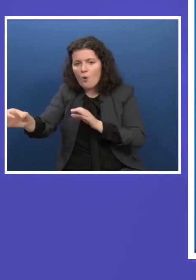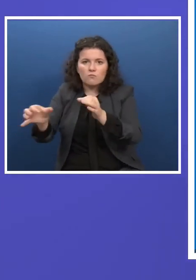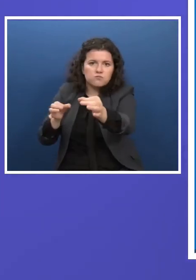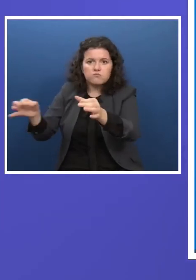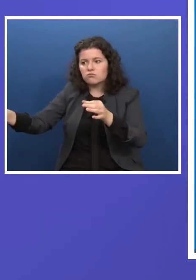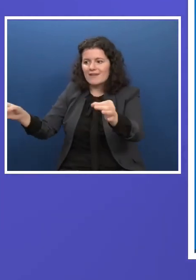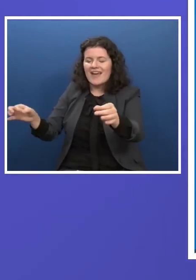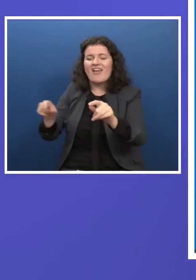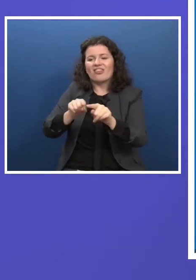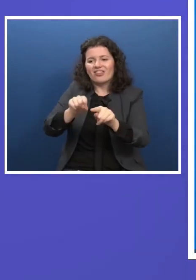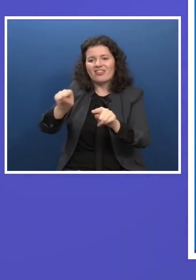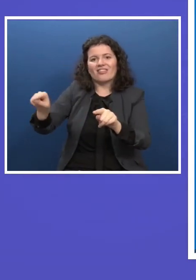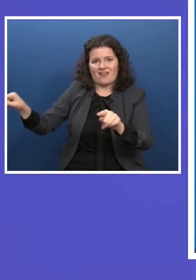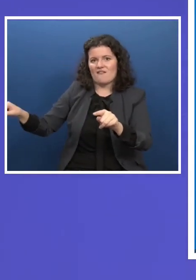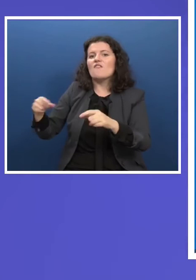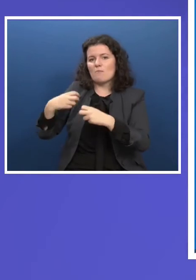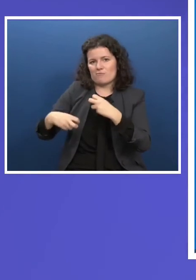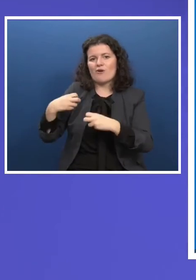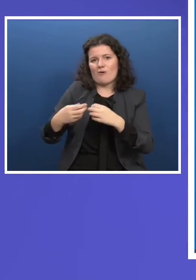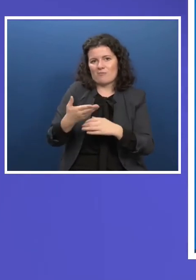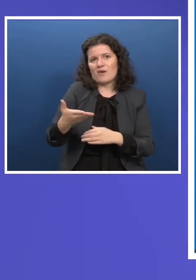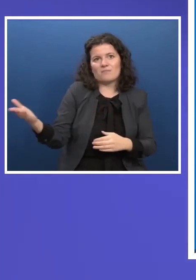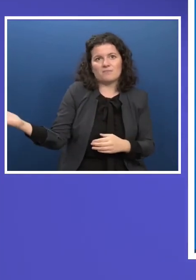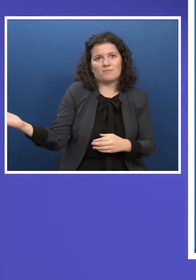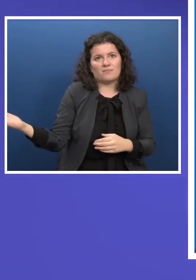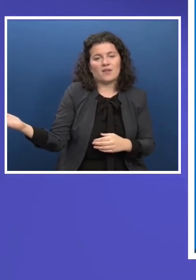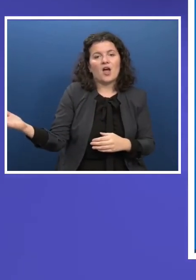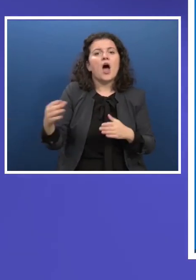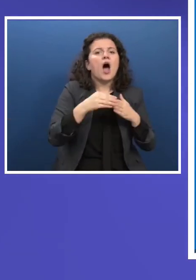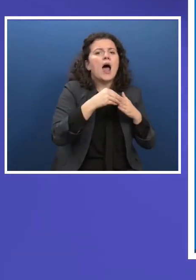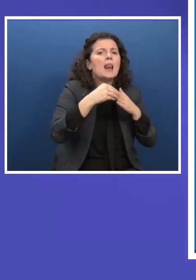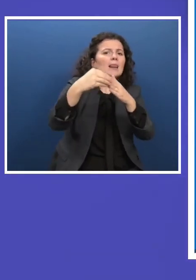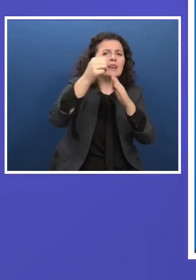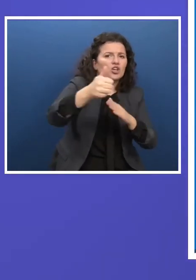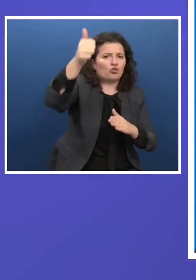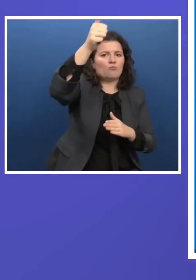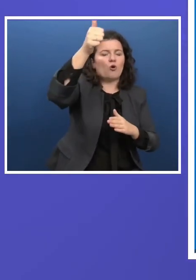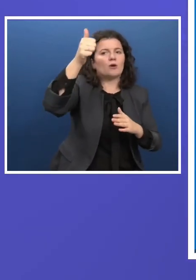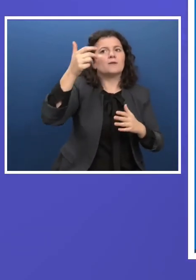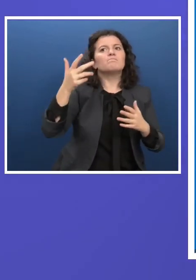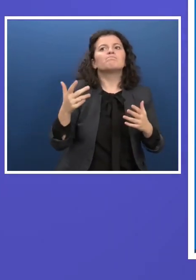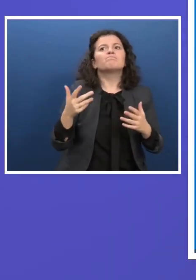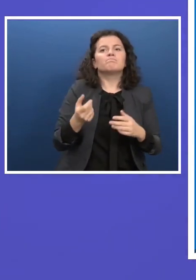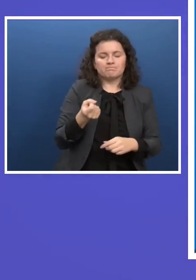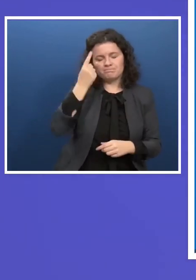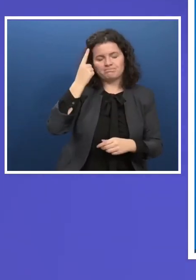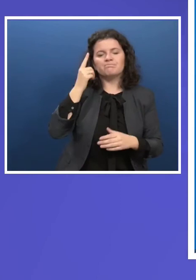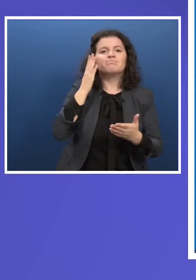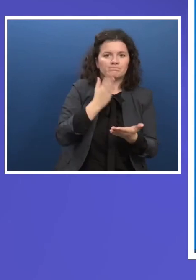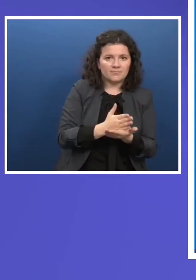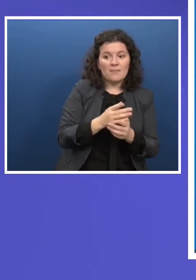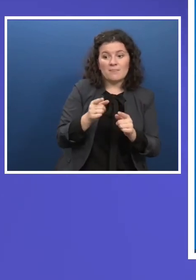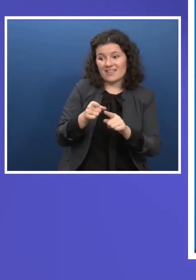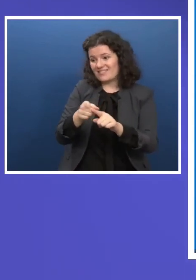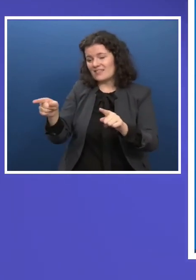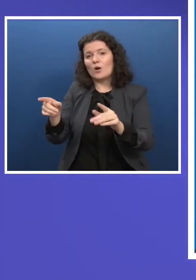is not with the leaders, and to sort of like try to approach the problem